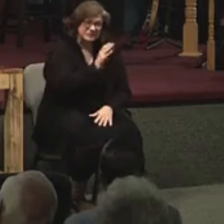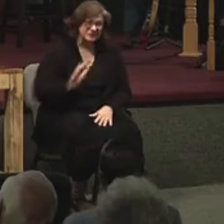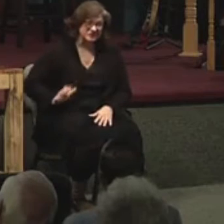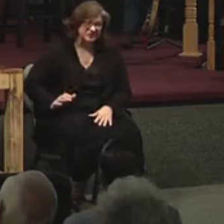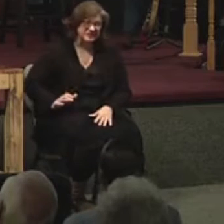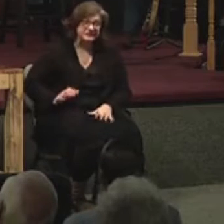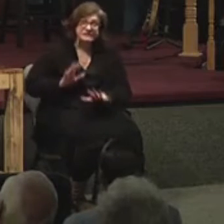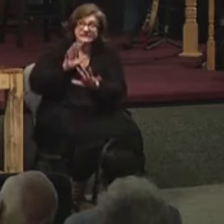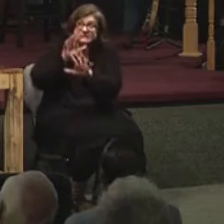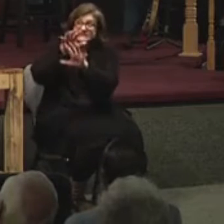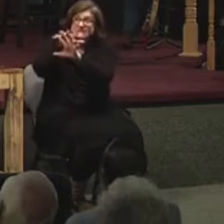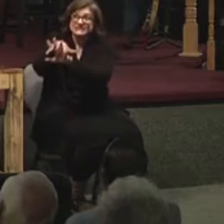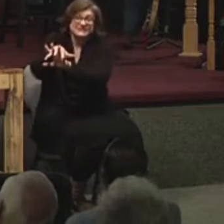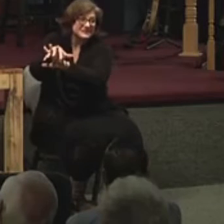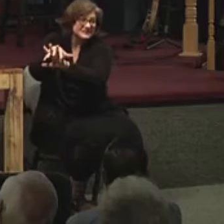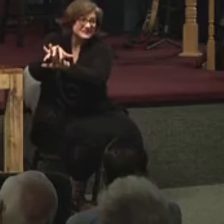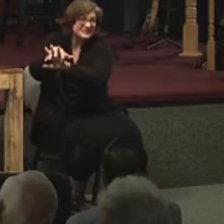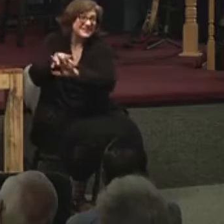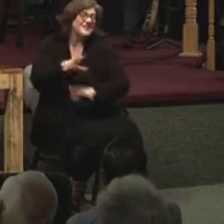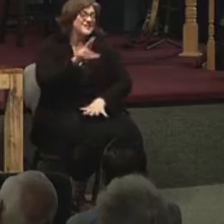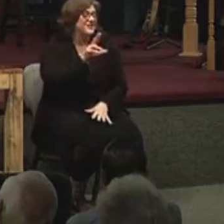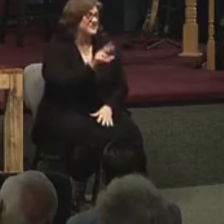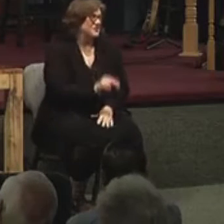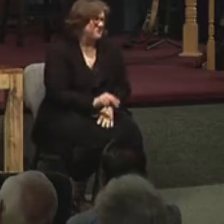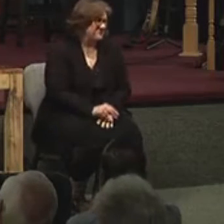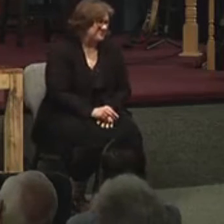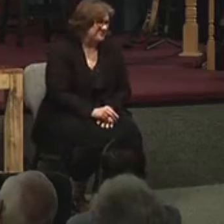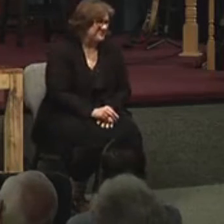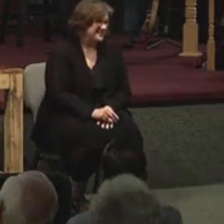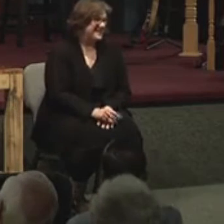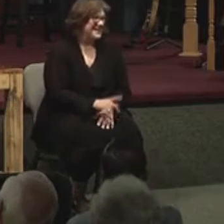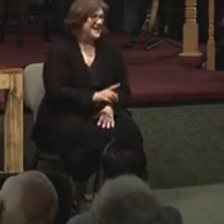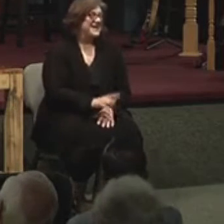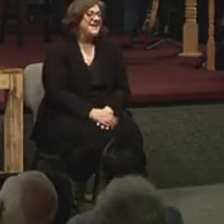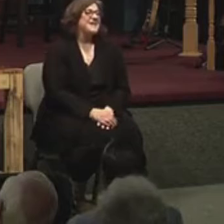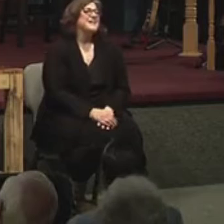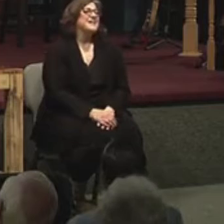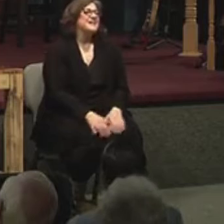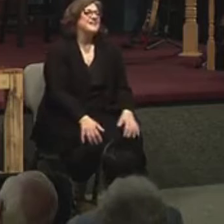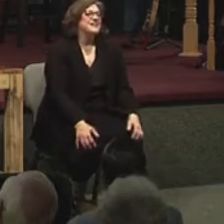a selfish gospel. This is the problem with the health and